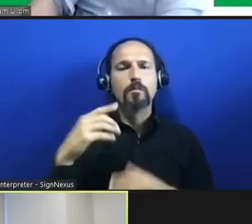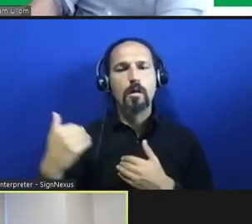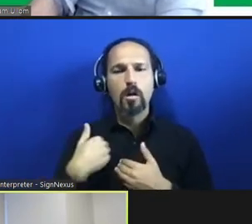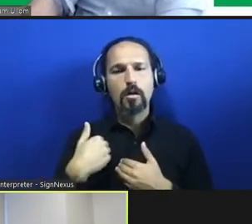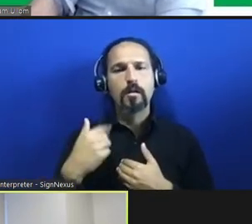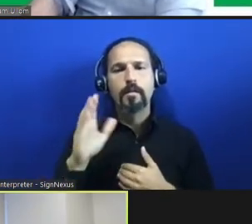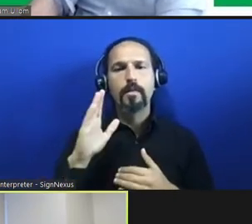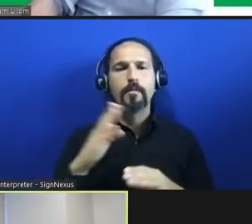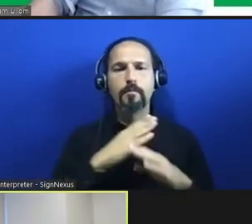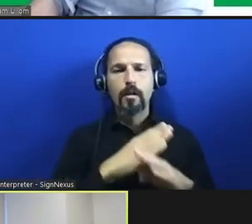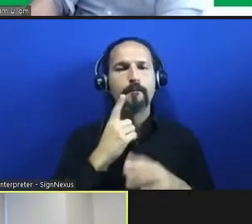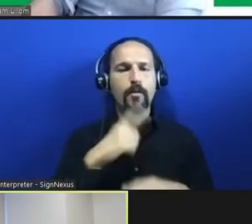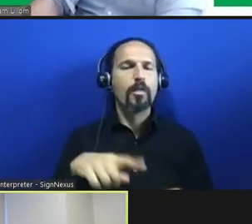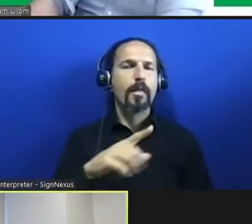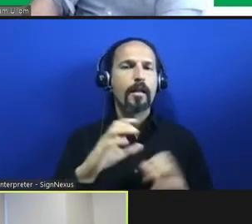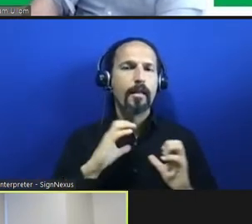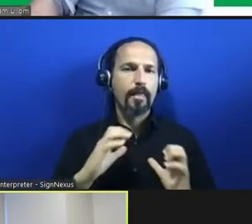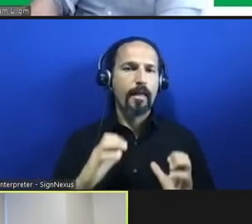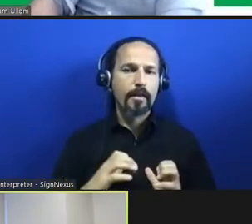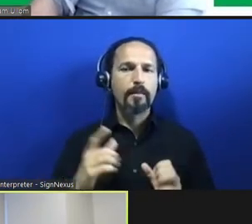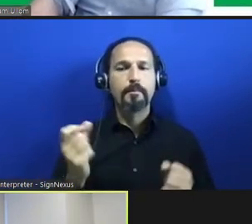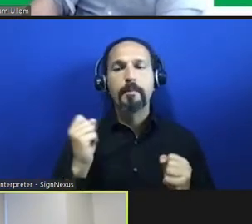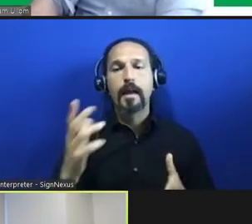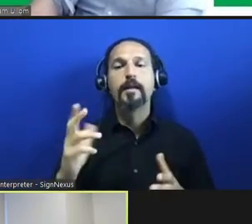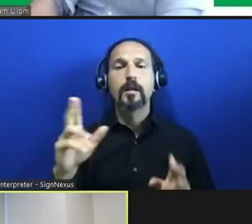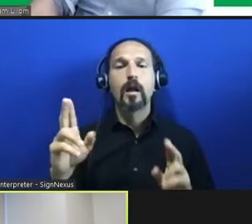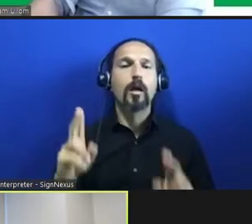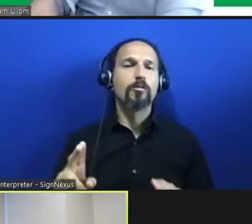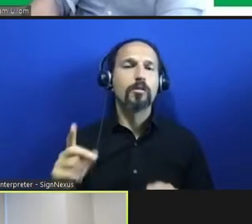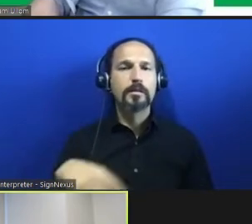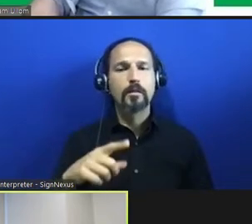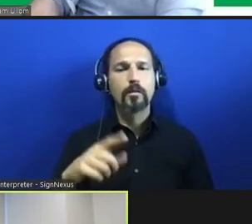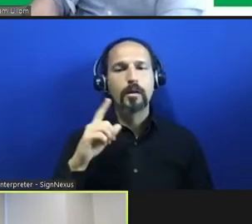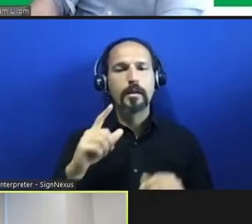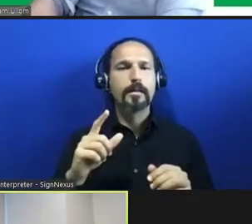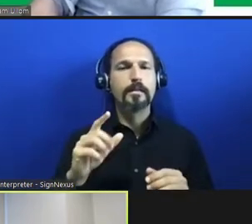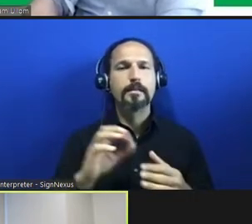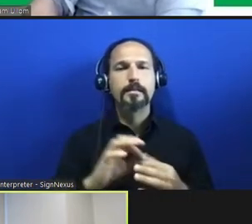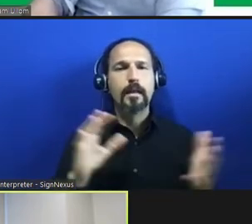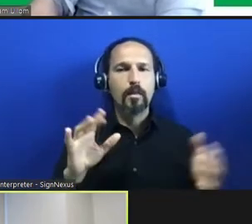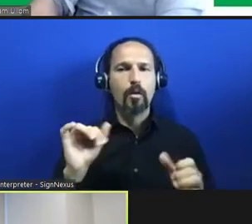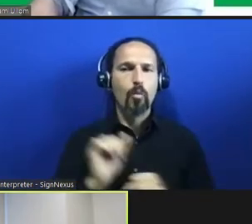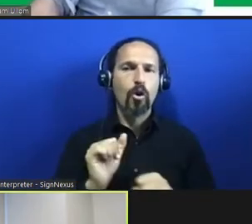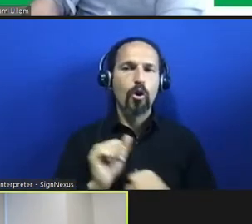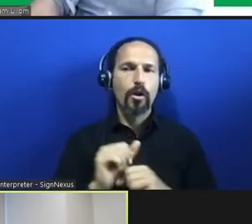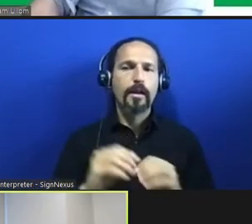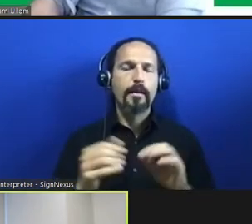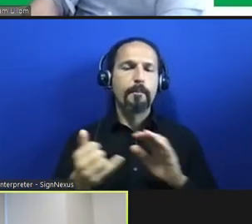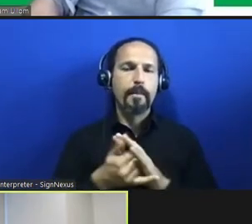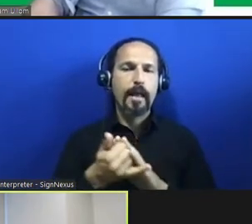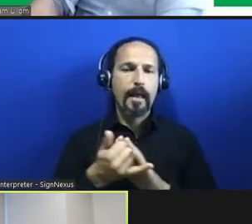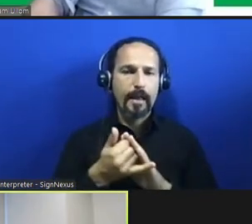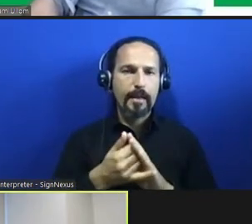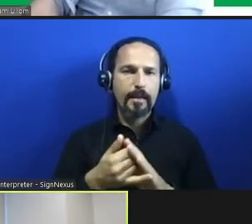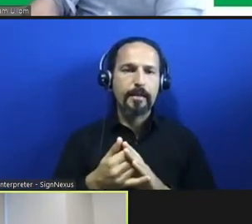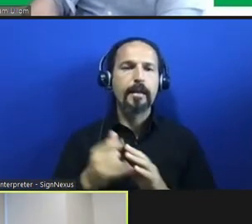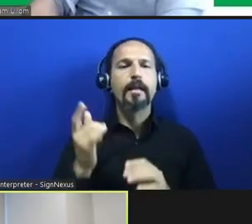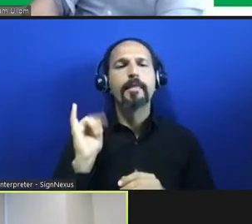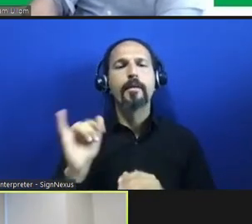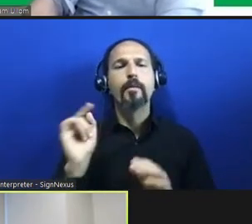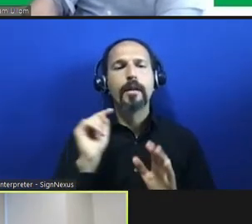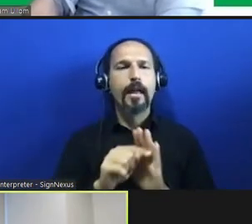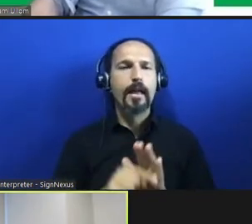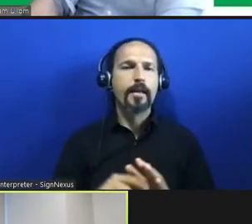cost prohibitive for their clients that many contractors will simply continue discontinue working in Manhattan this would